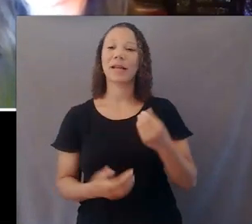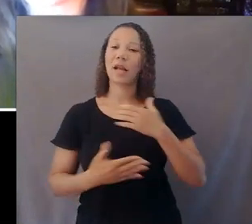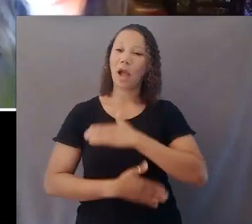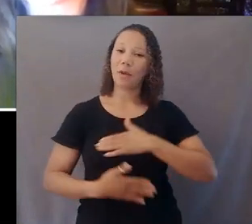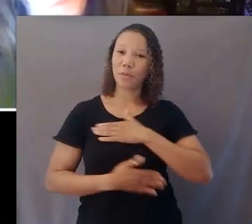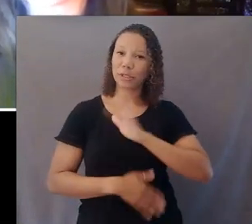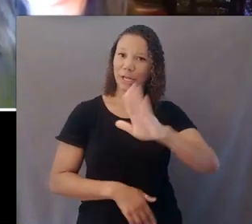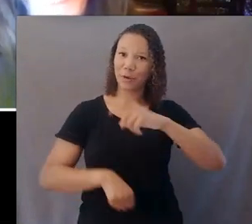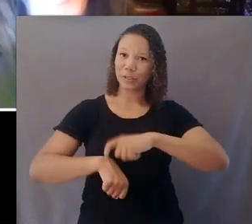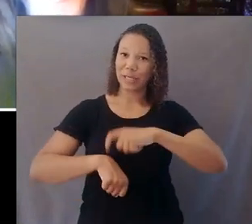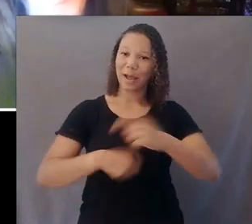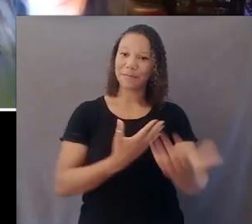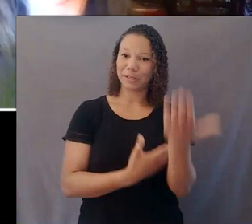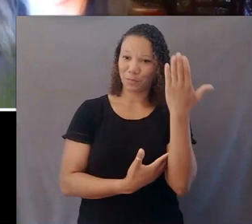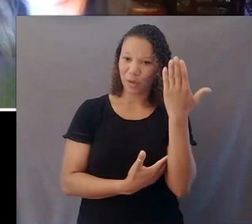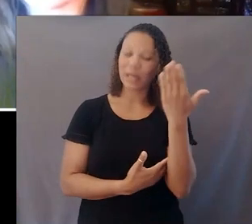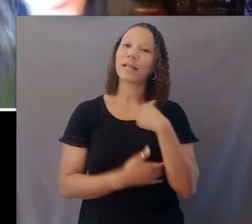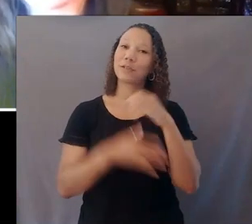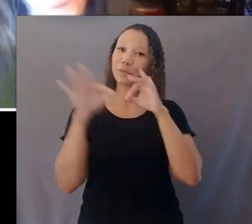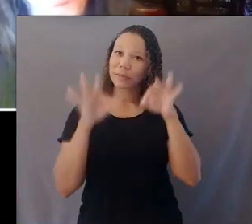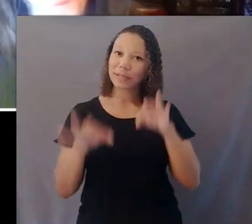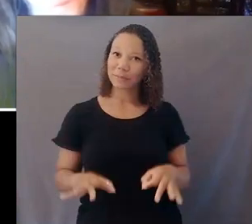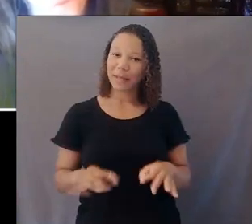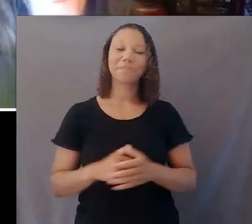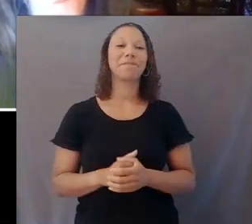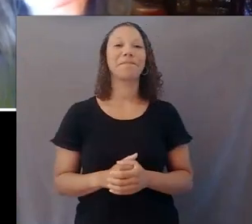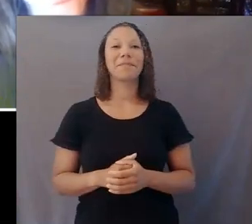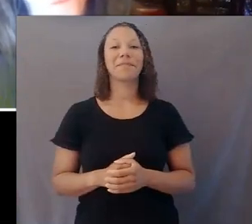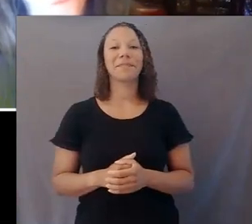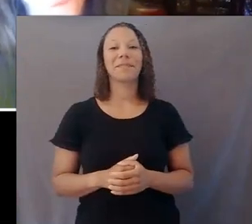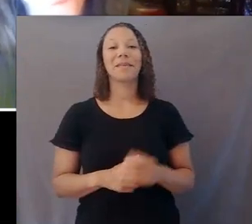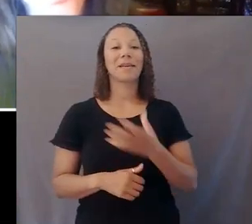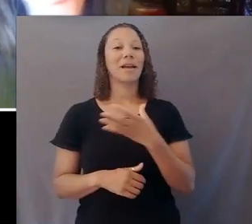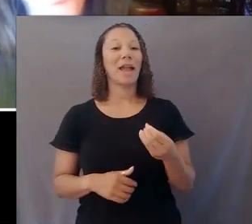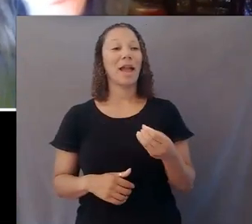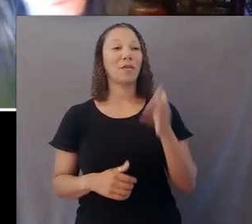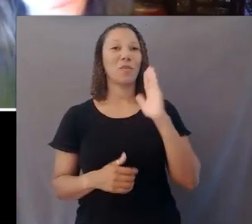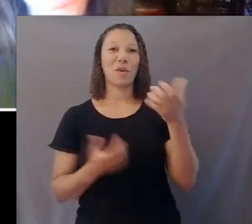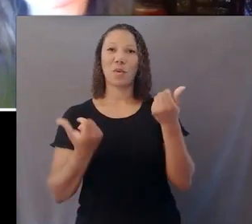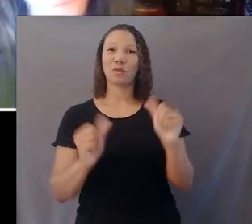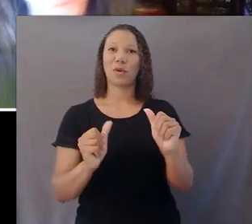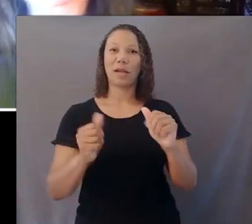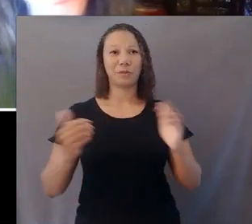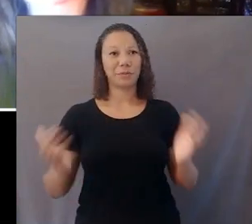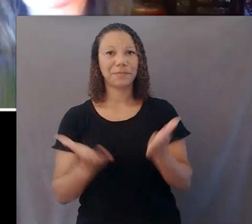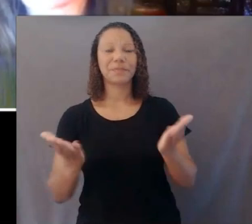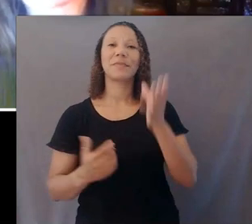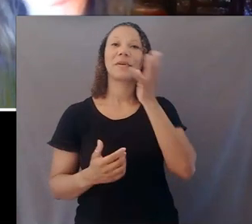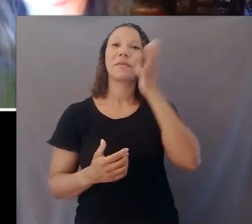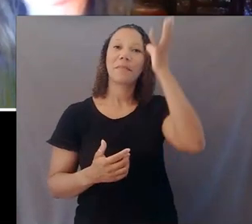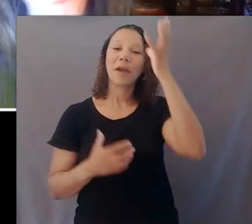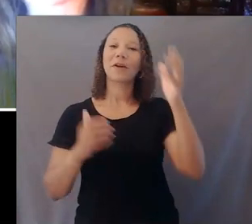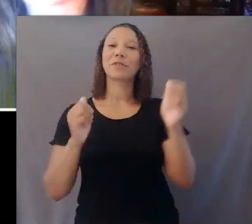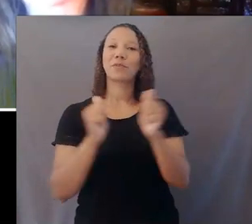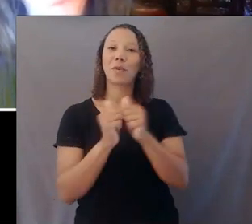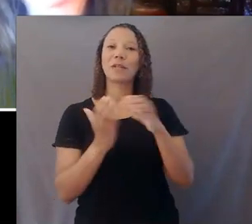this morning to talk to us about this. And we'll try to get our parents out there with their students, get ready for